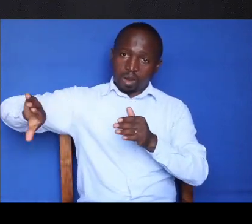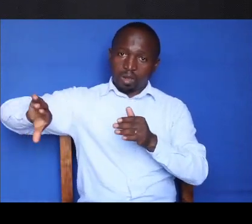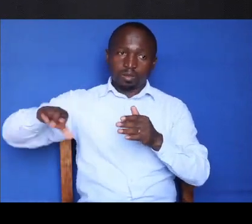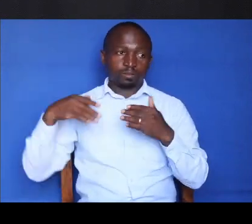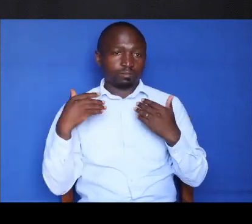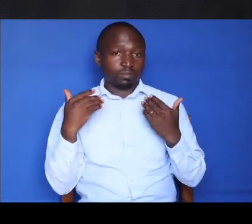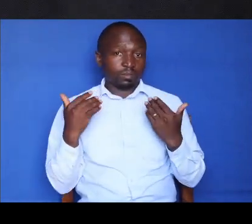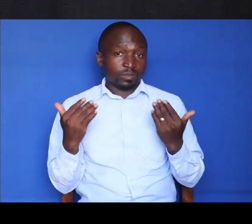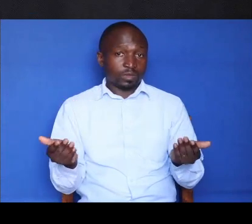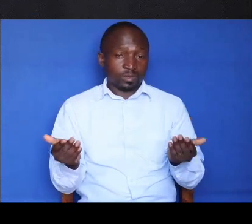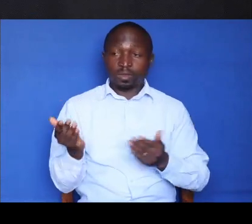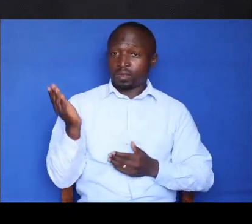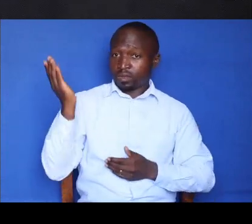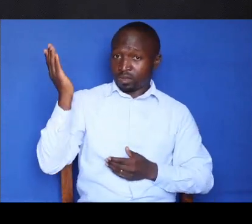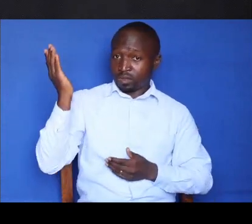Now, these landforms